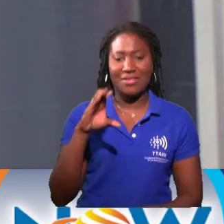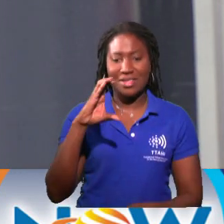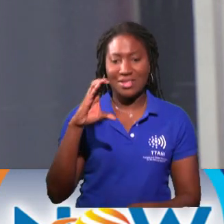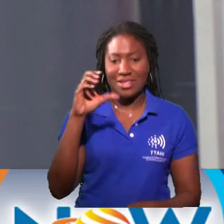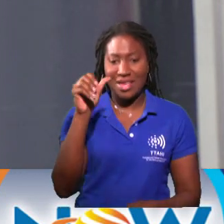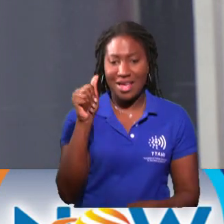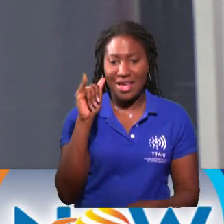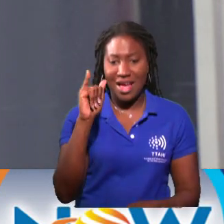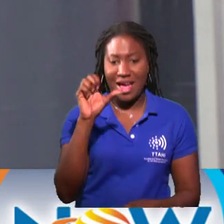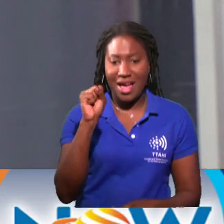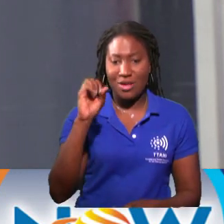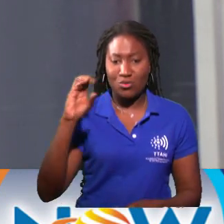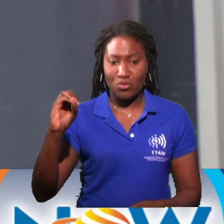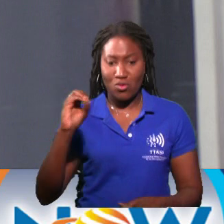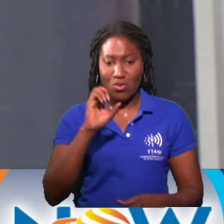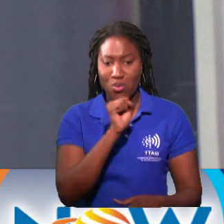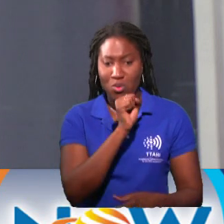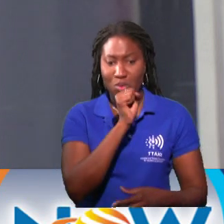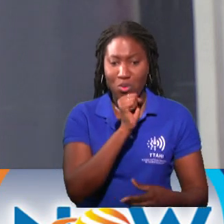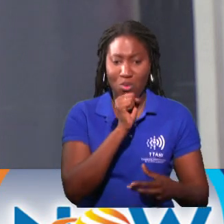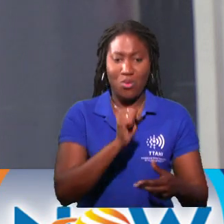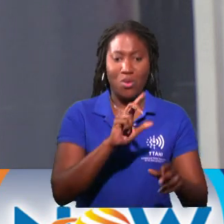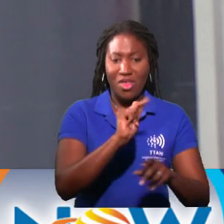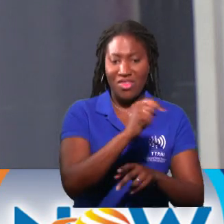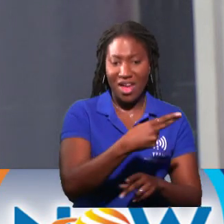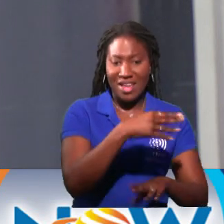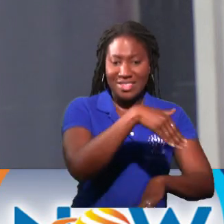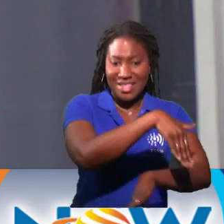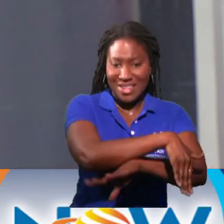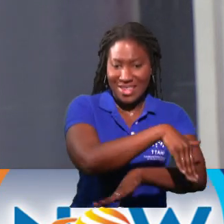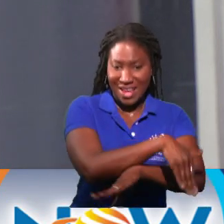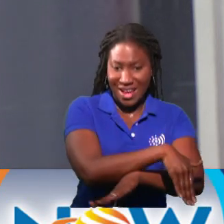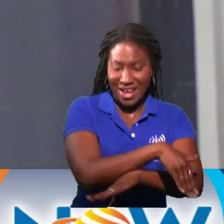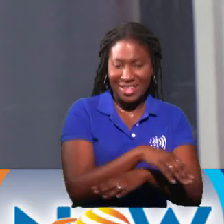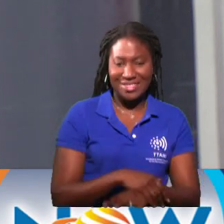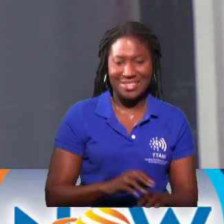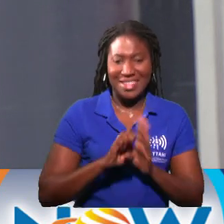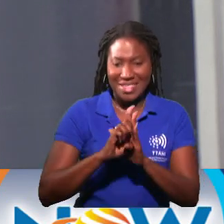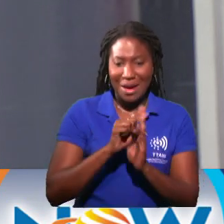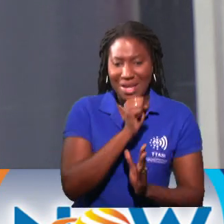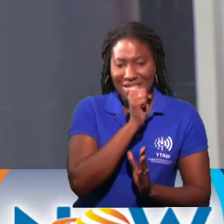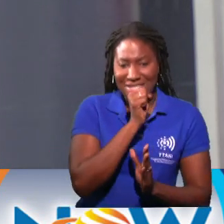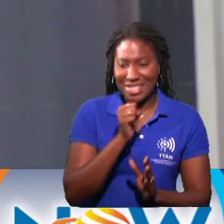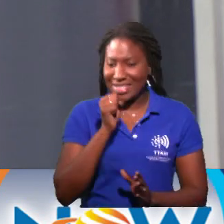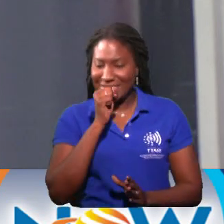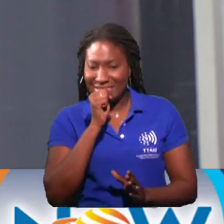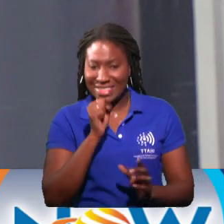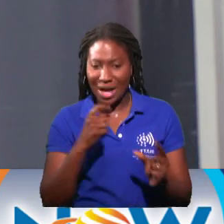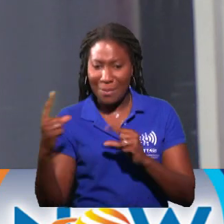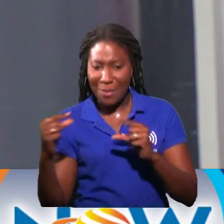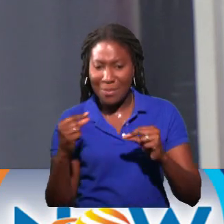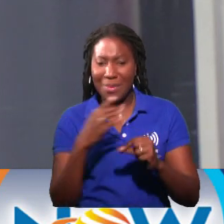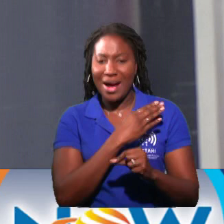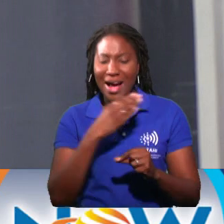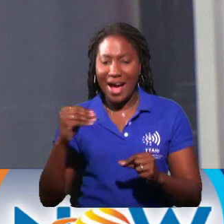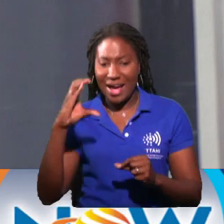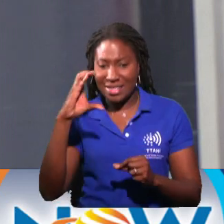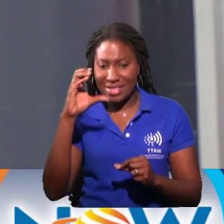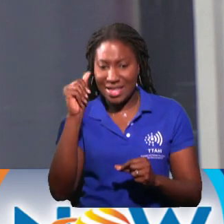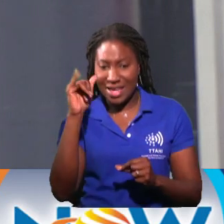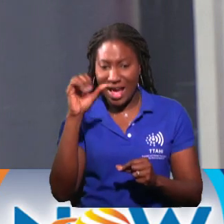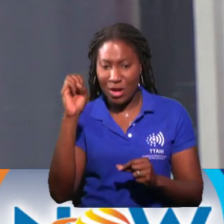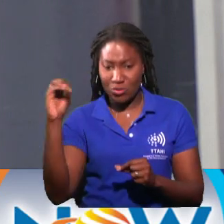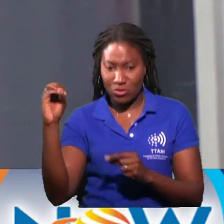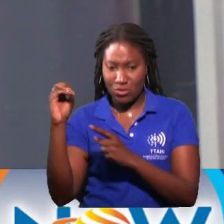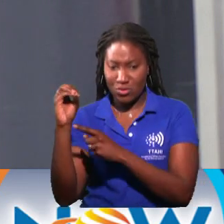happen on the Thursday night. It's usually where we have a back chat, so members of the LGBTQ community can